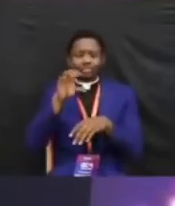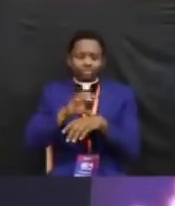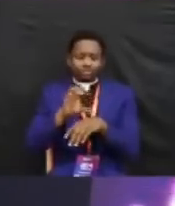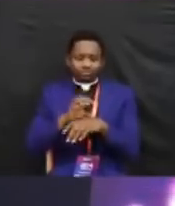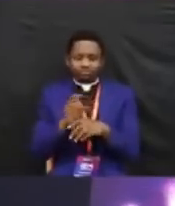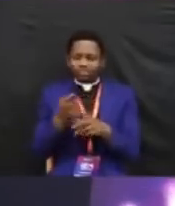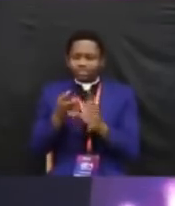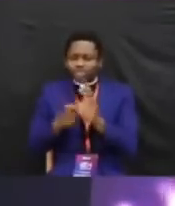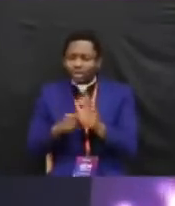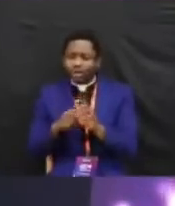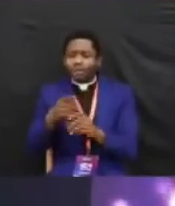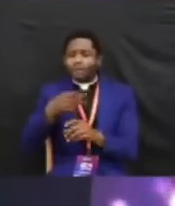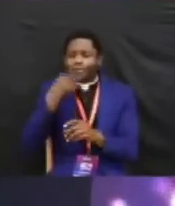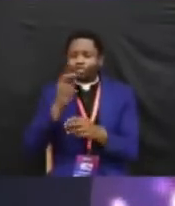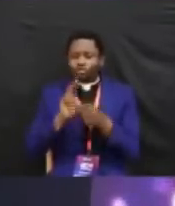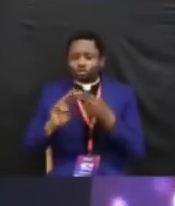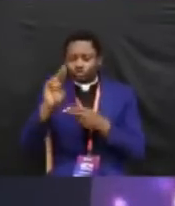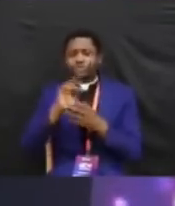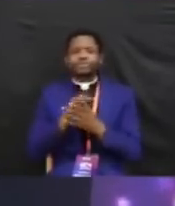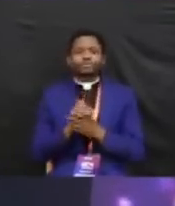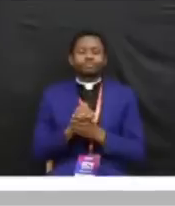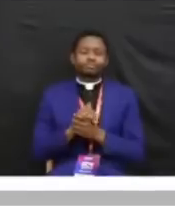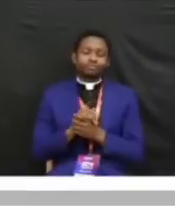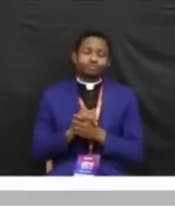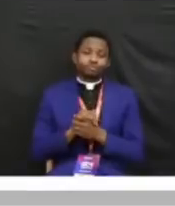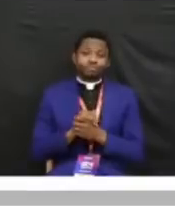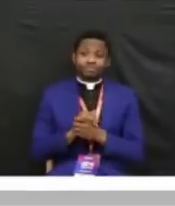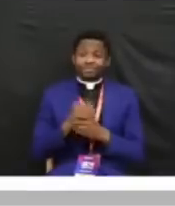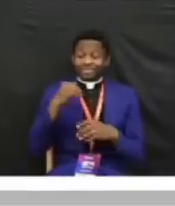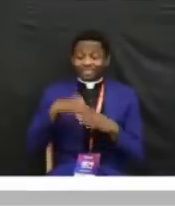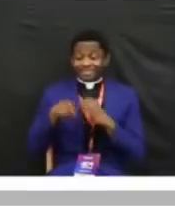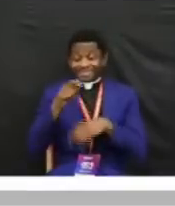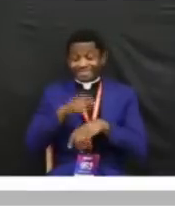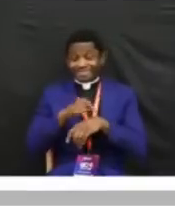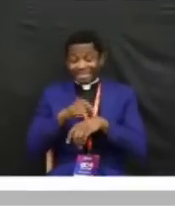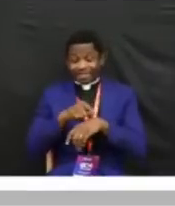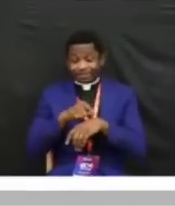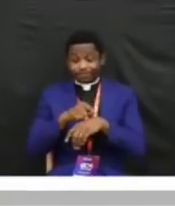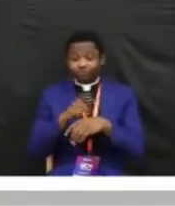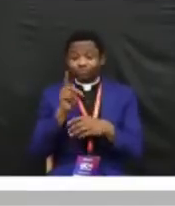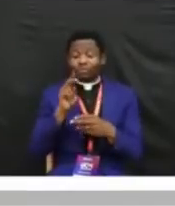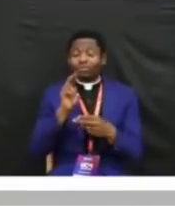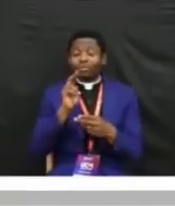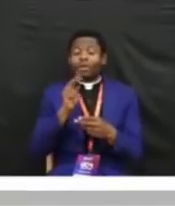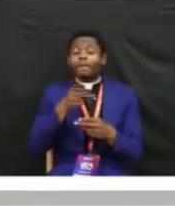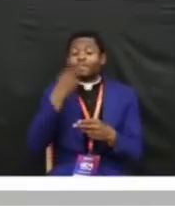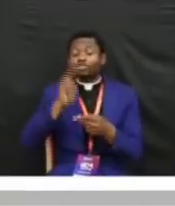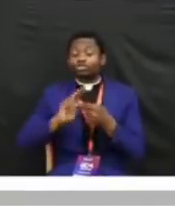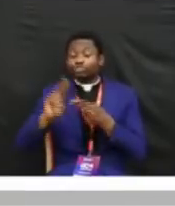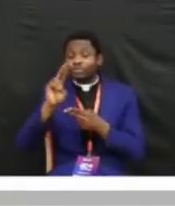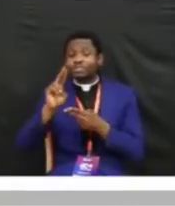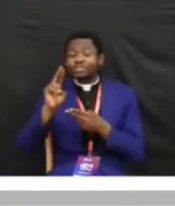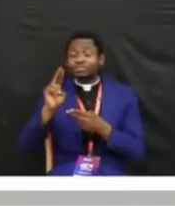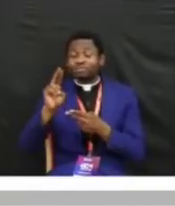University. Pentecost University during the period maintain